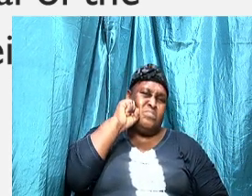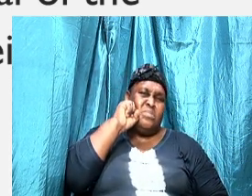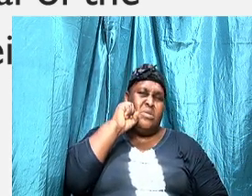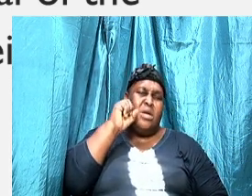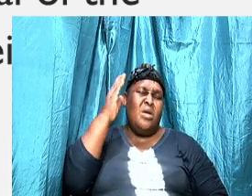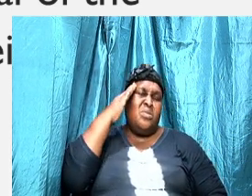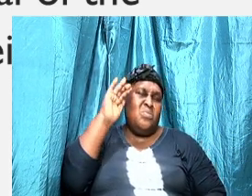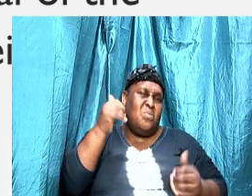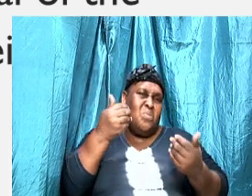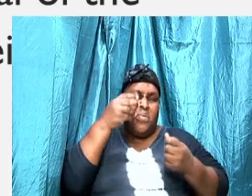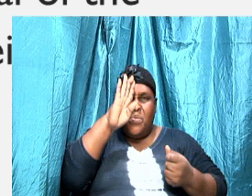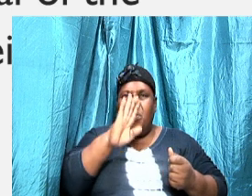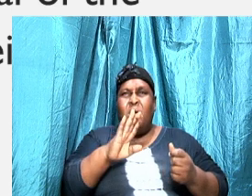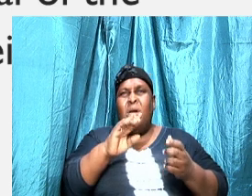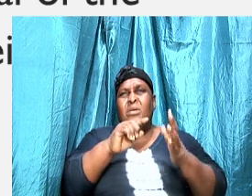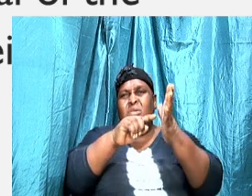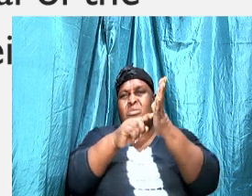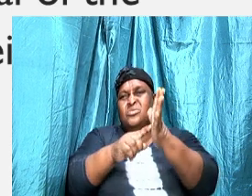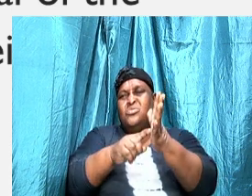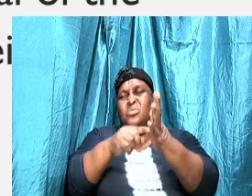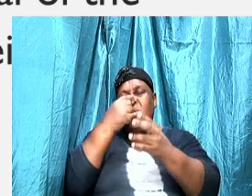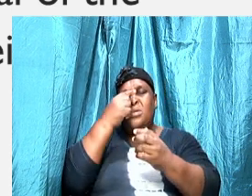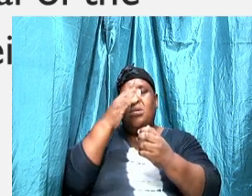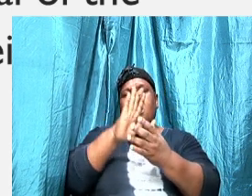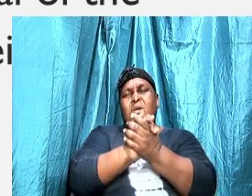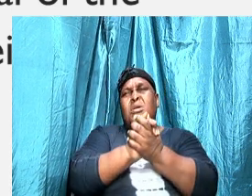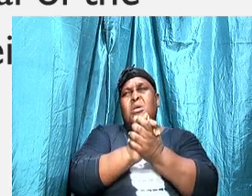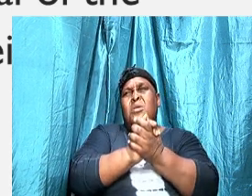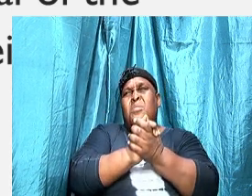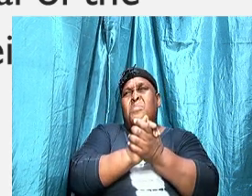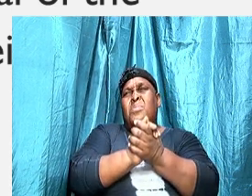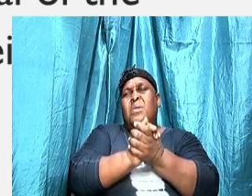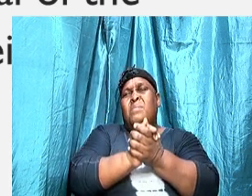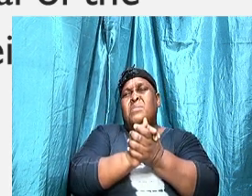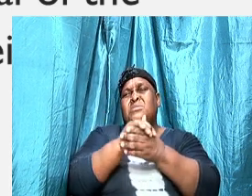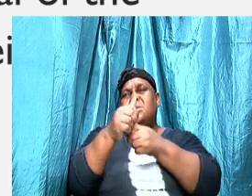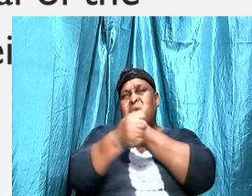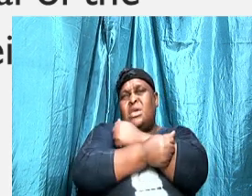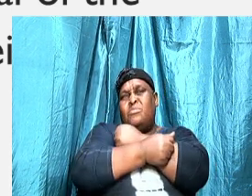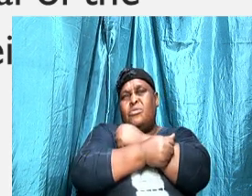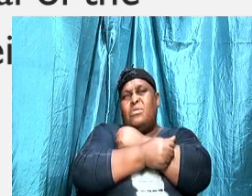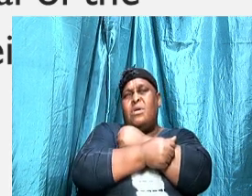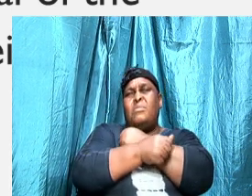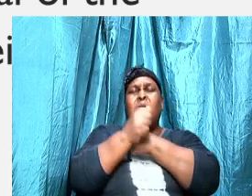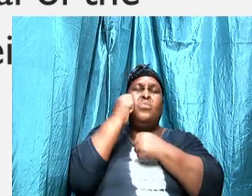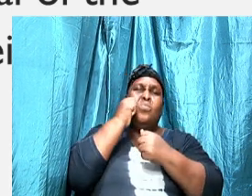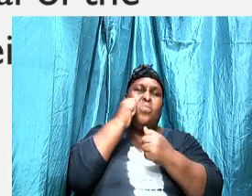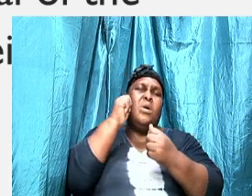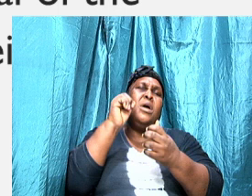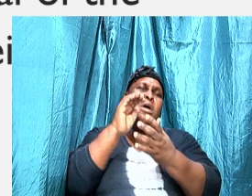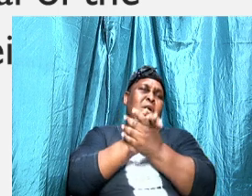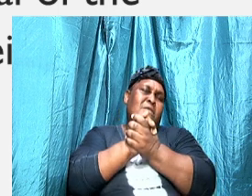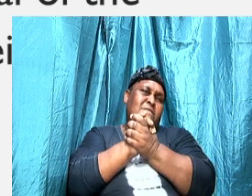unto them, and promised them, you know, that they